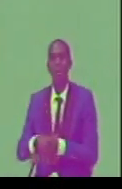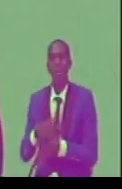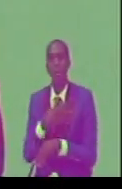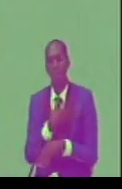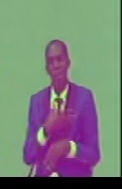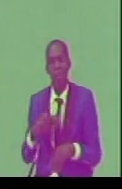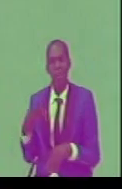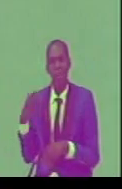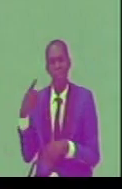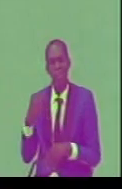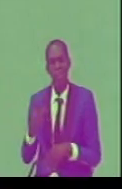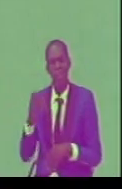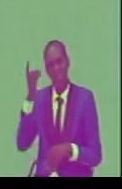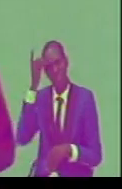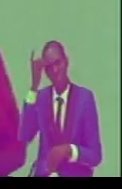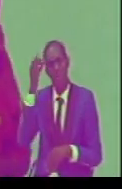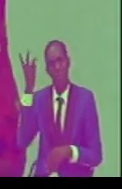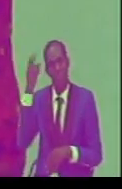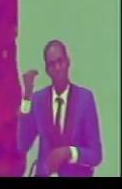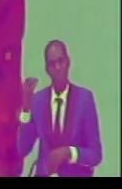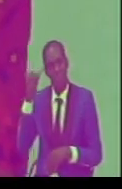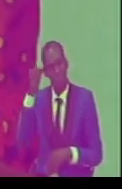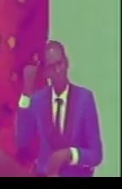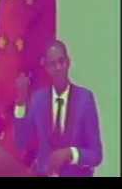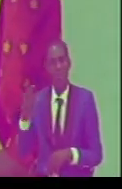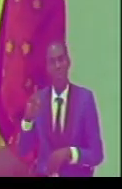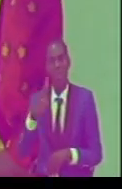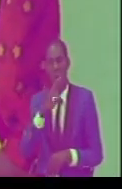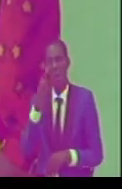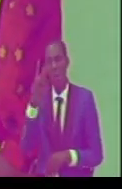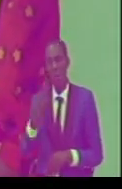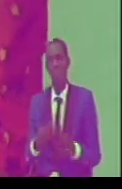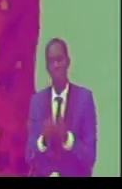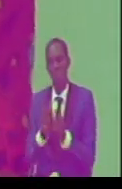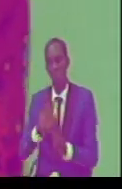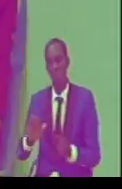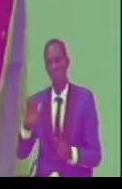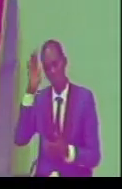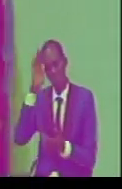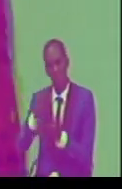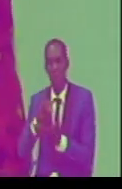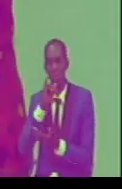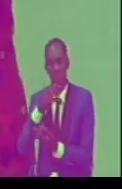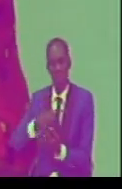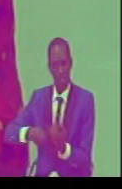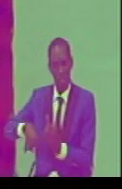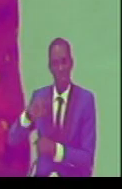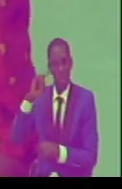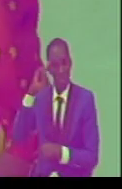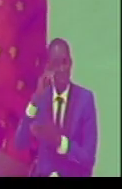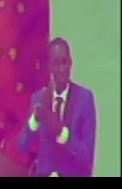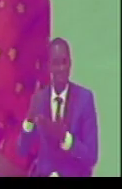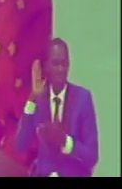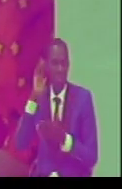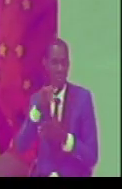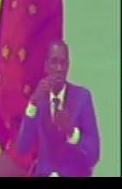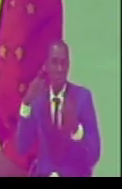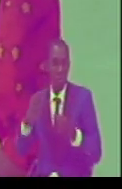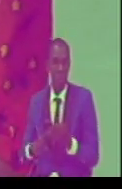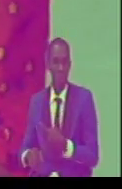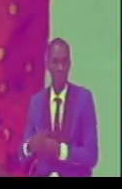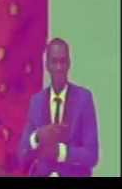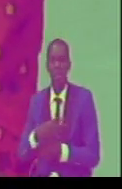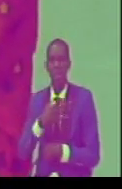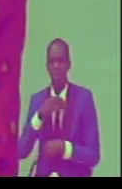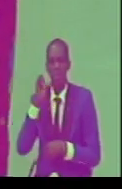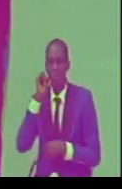far. I was with my children. Devil was suggesting to me and say, you are only with your children. Your husband is not here. Do you